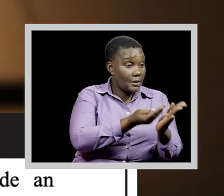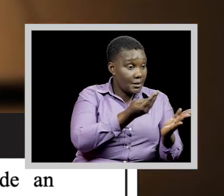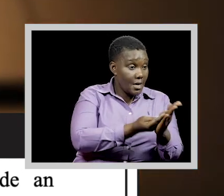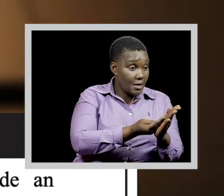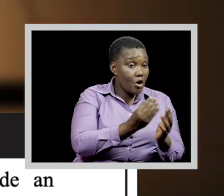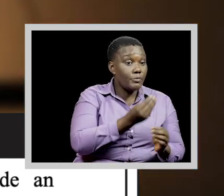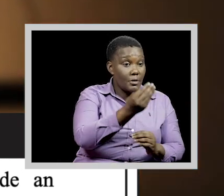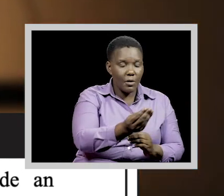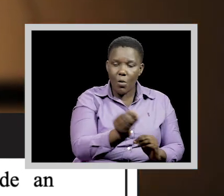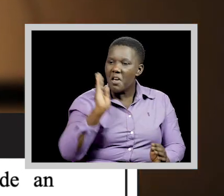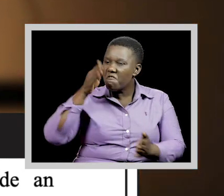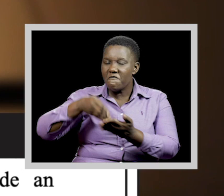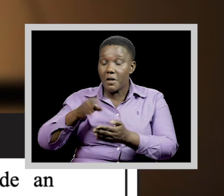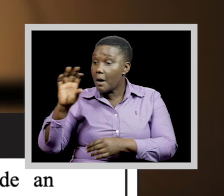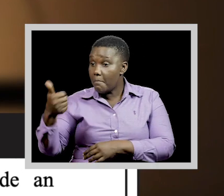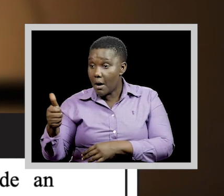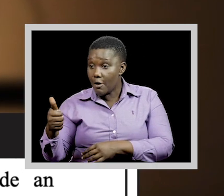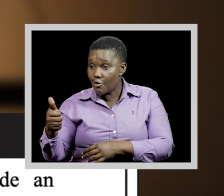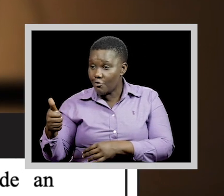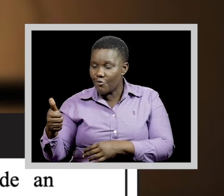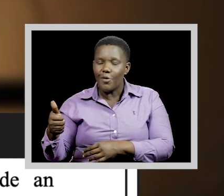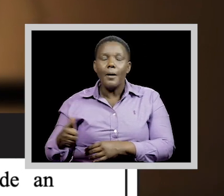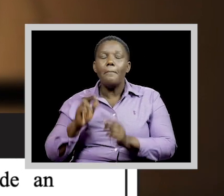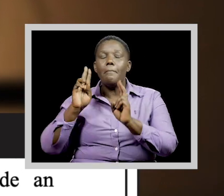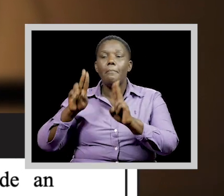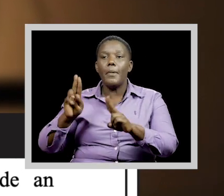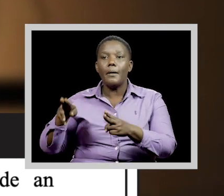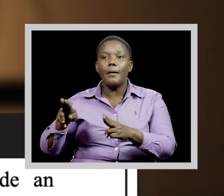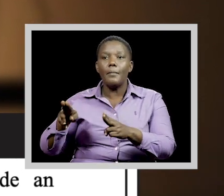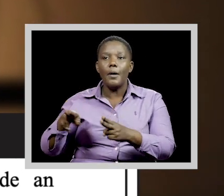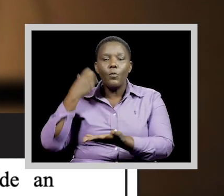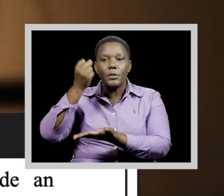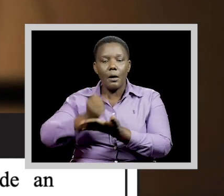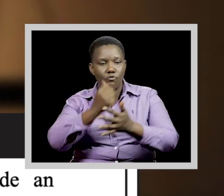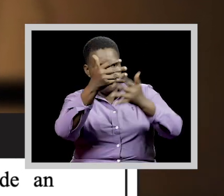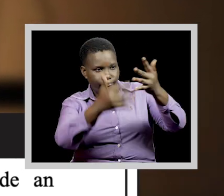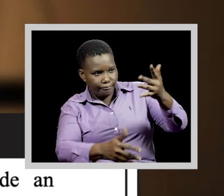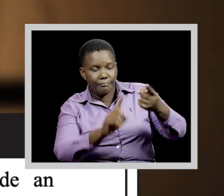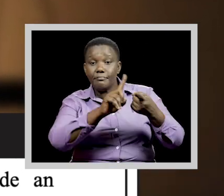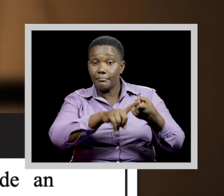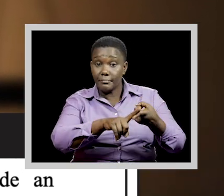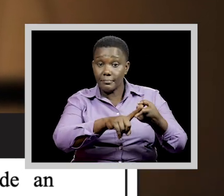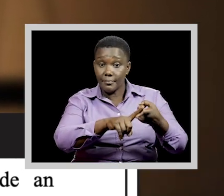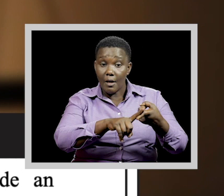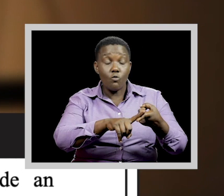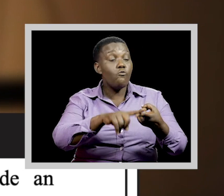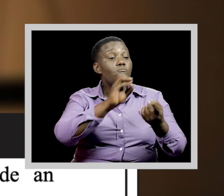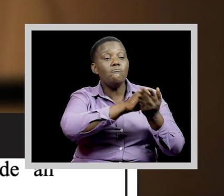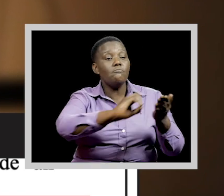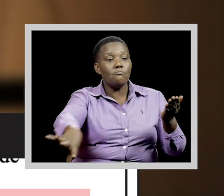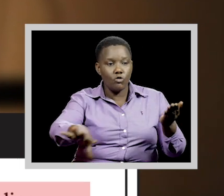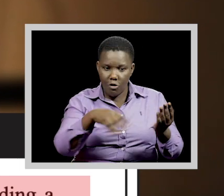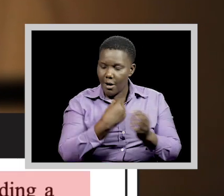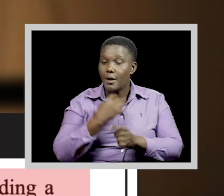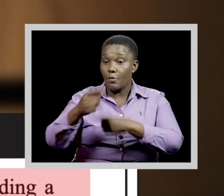to attend court without good cause in response to a summons, the court shall A. dispense with that witness and